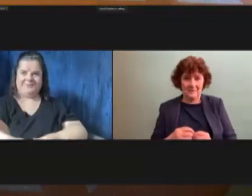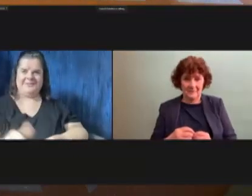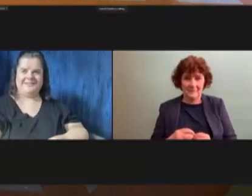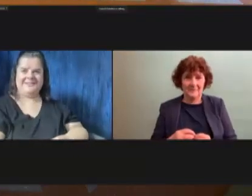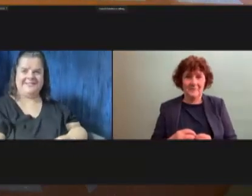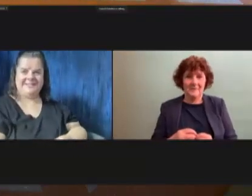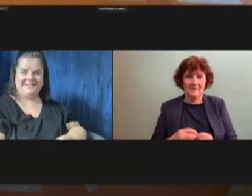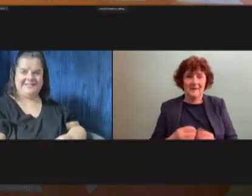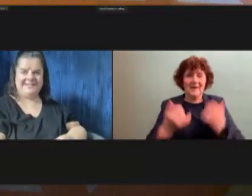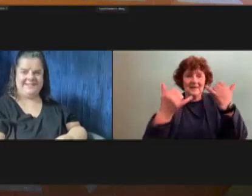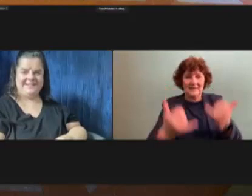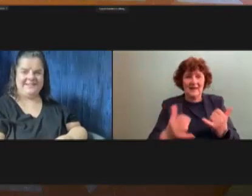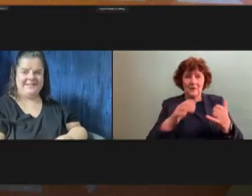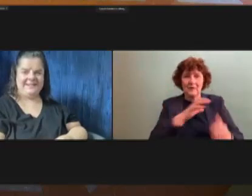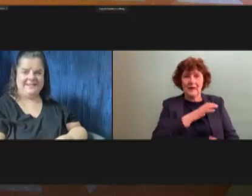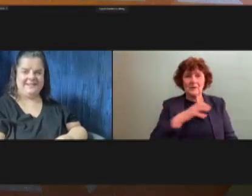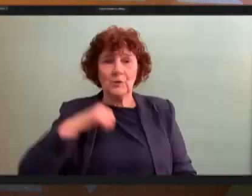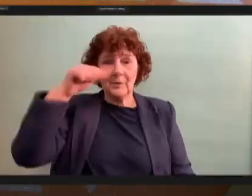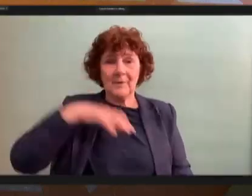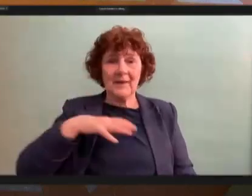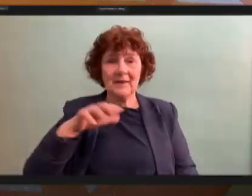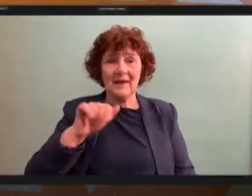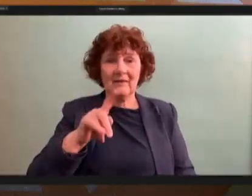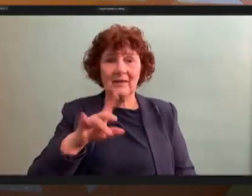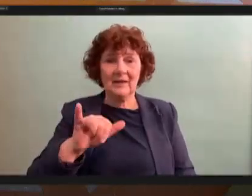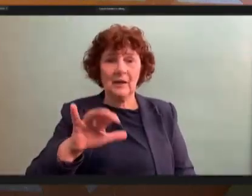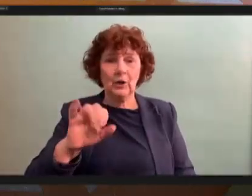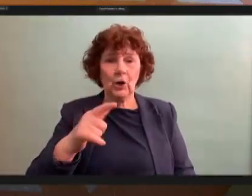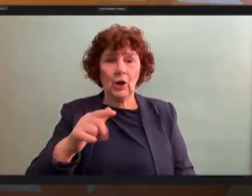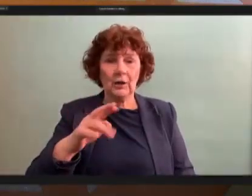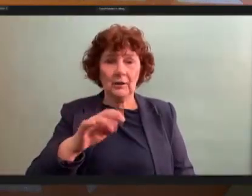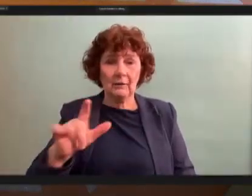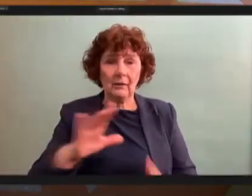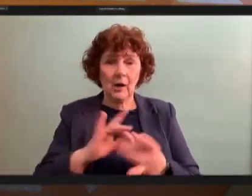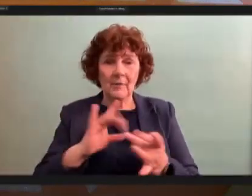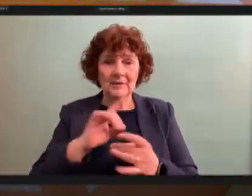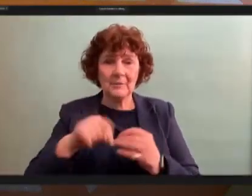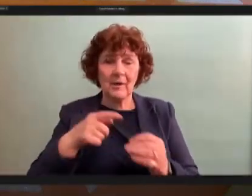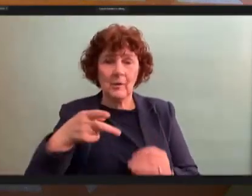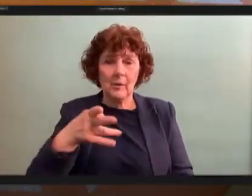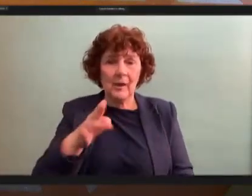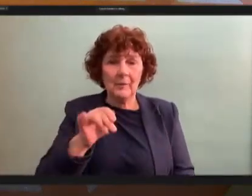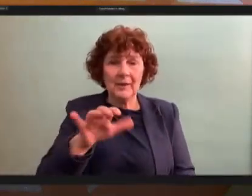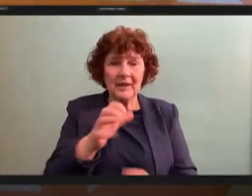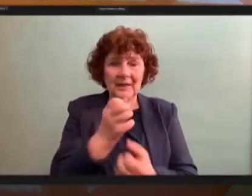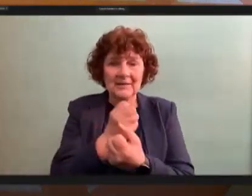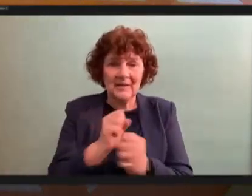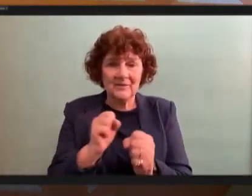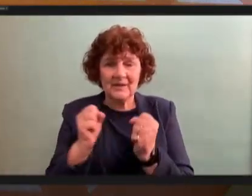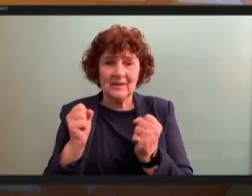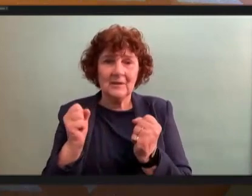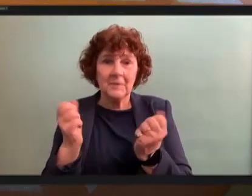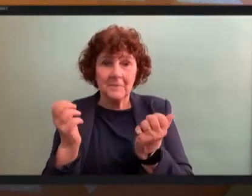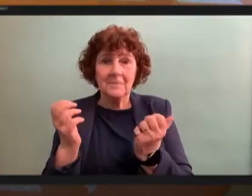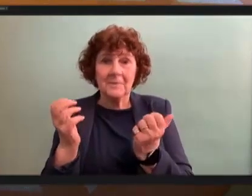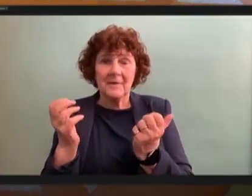us to Councilman Anthony Coghill, Committee on Public Safety and Wellness. Thank you, Mr. Chair. Thank you very much.